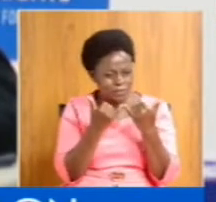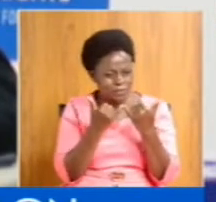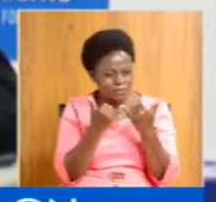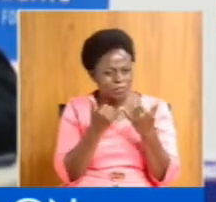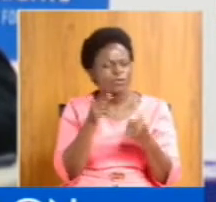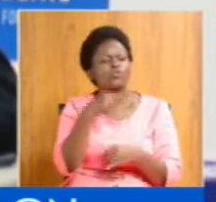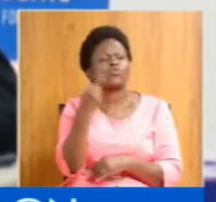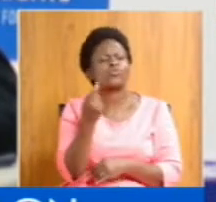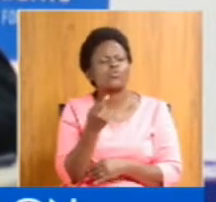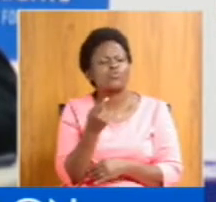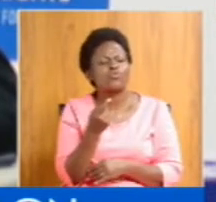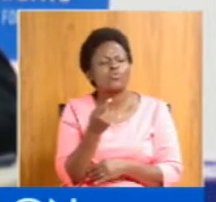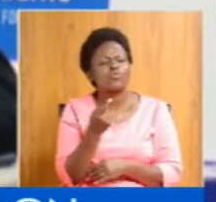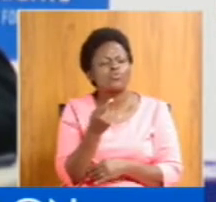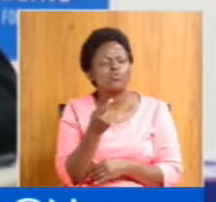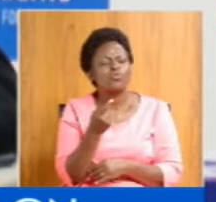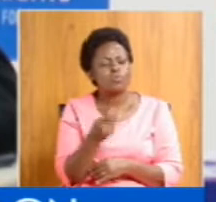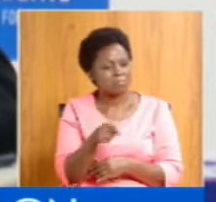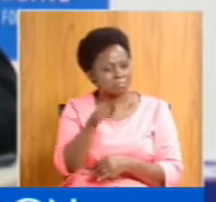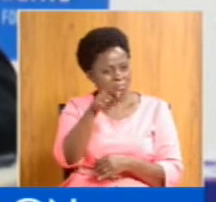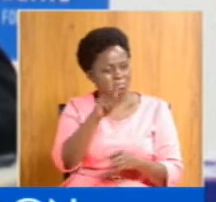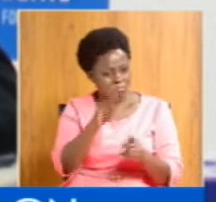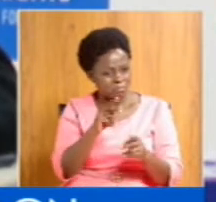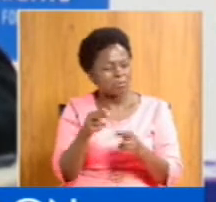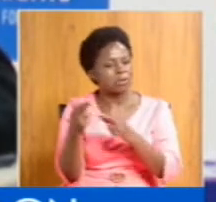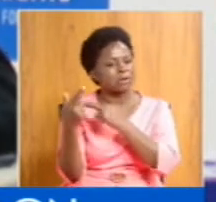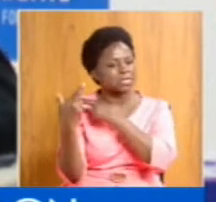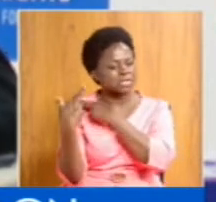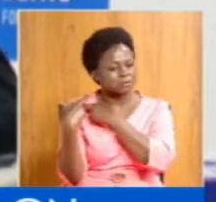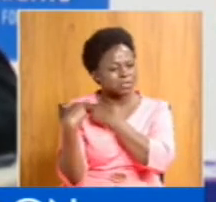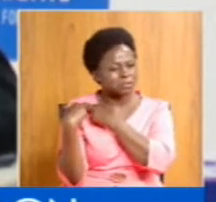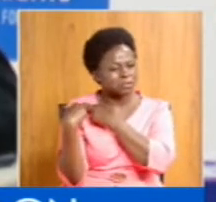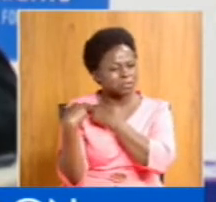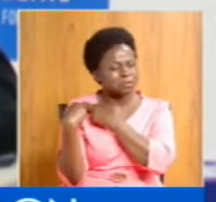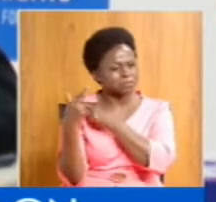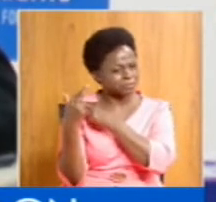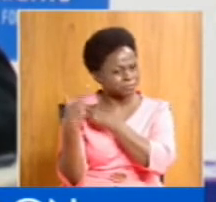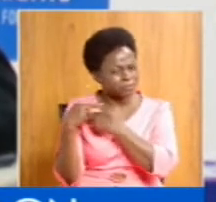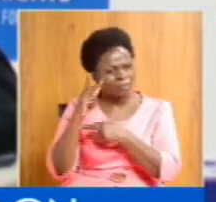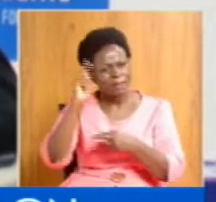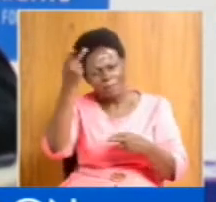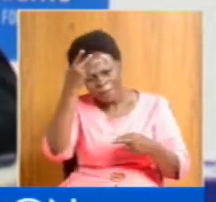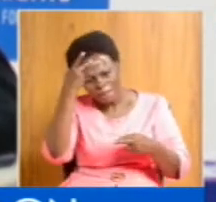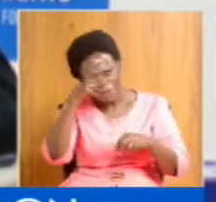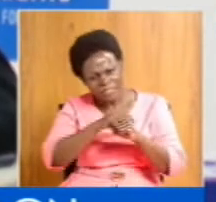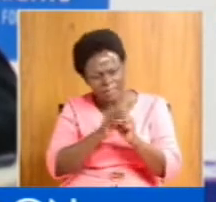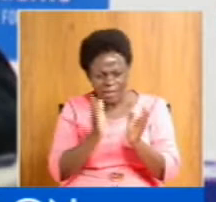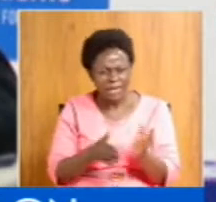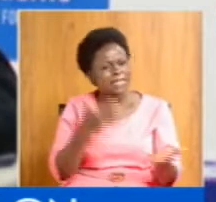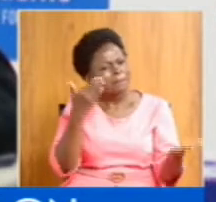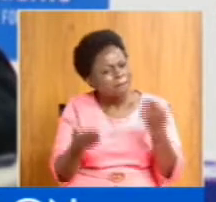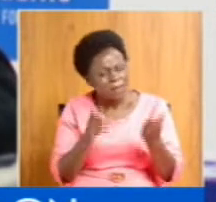who now? They would be duty bearer. They may be policymakers. They may be policy